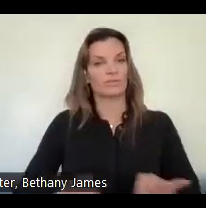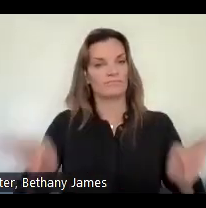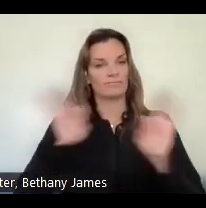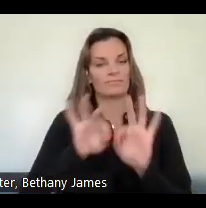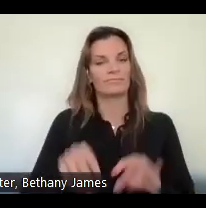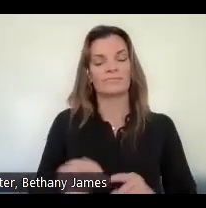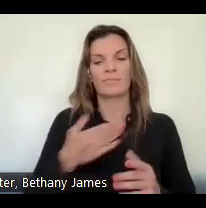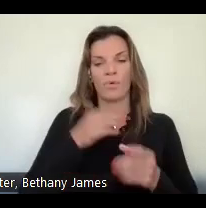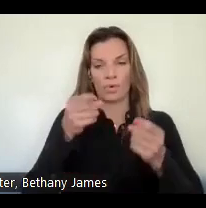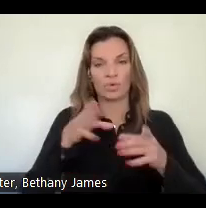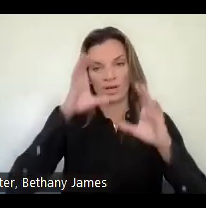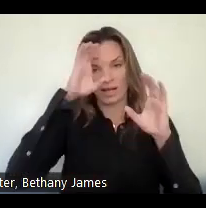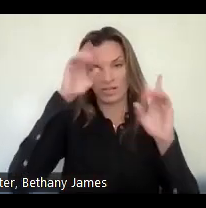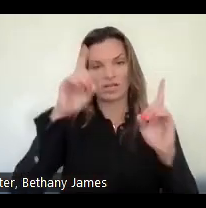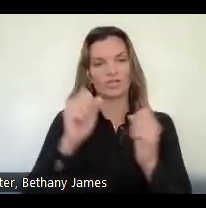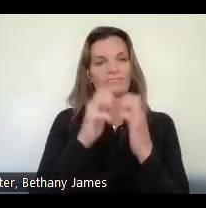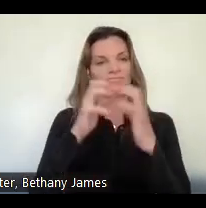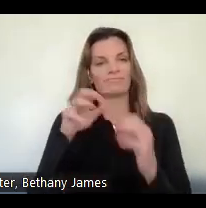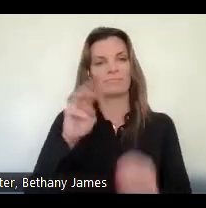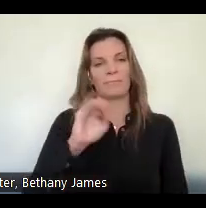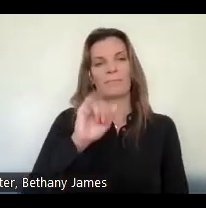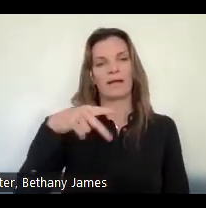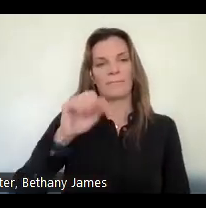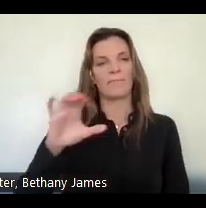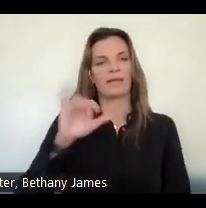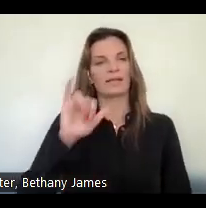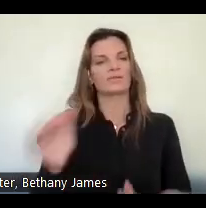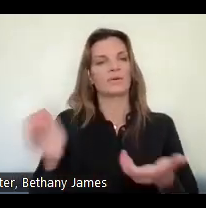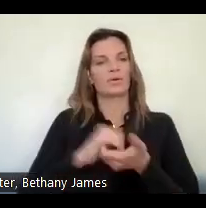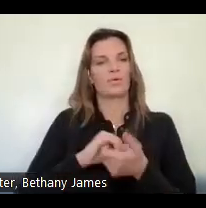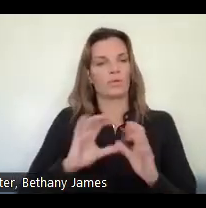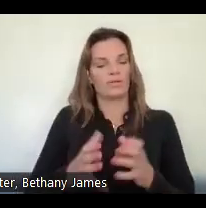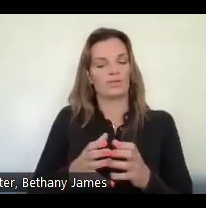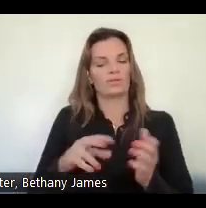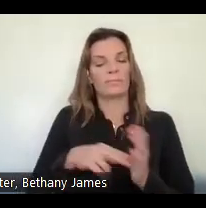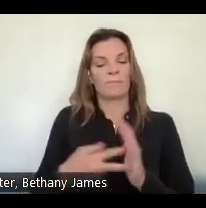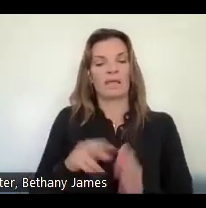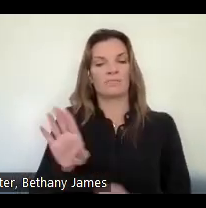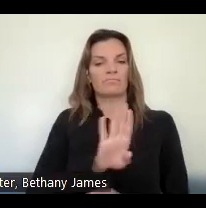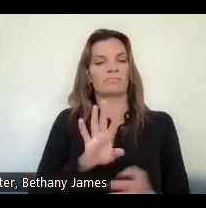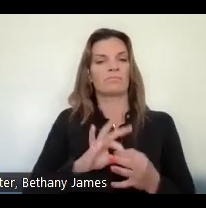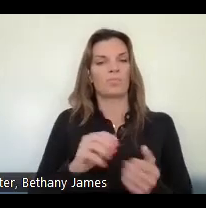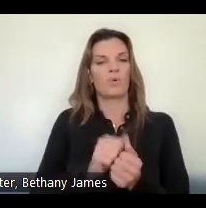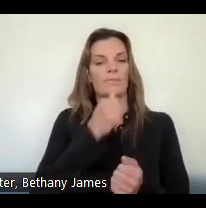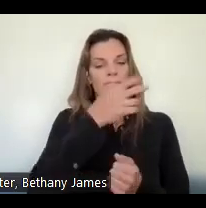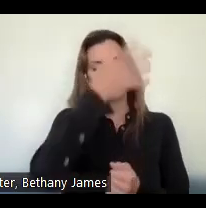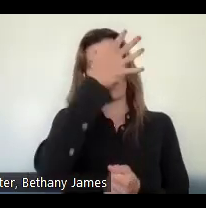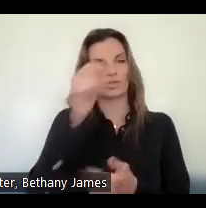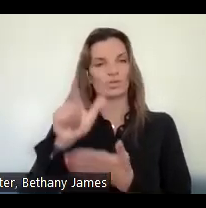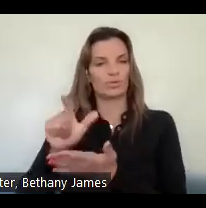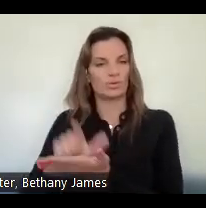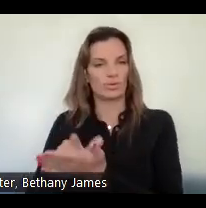of education created MyPack, which is a coalition between parents and attorneys that's focused on